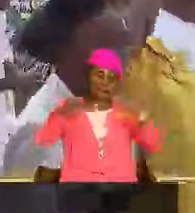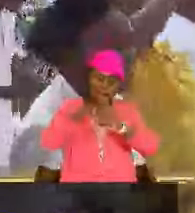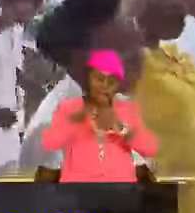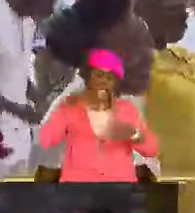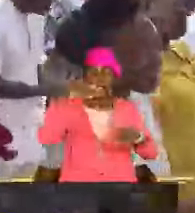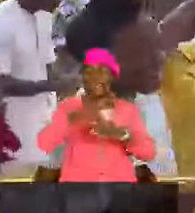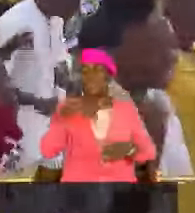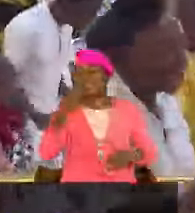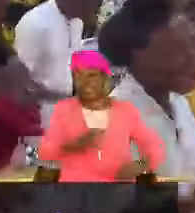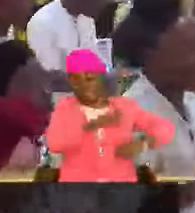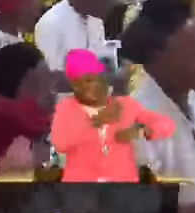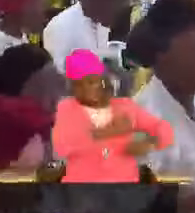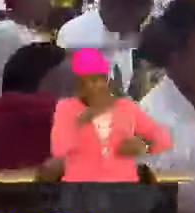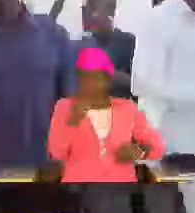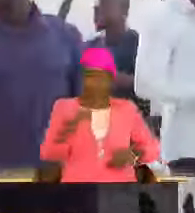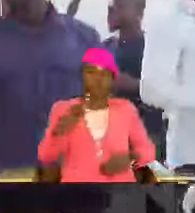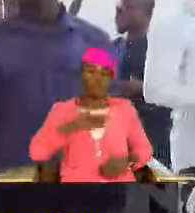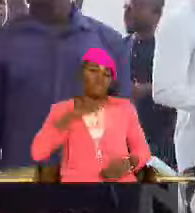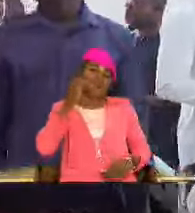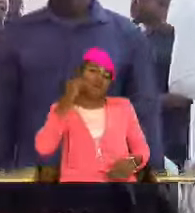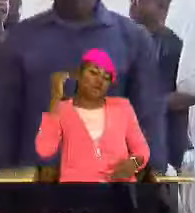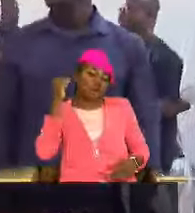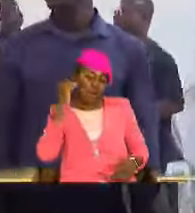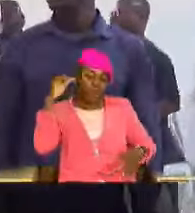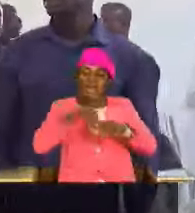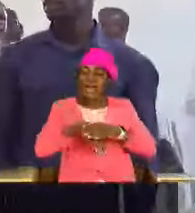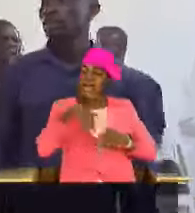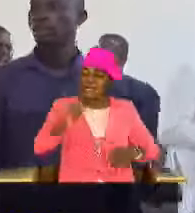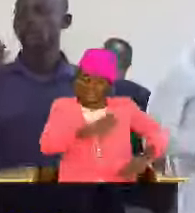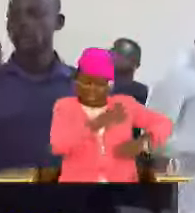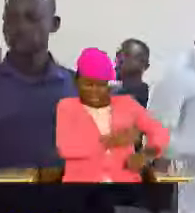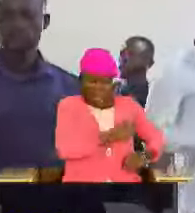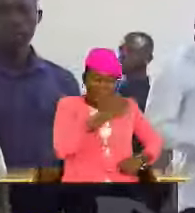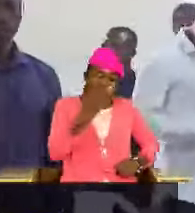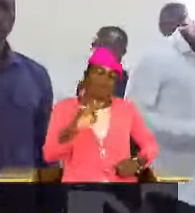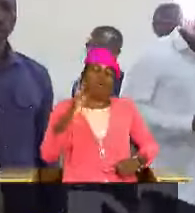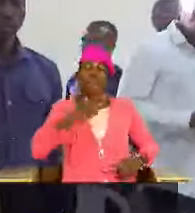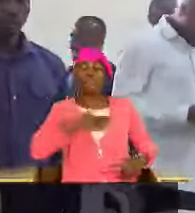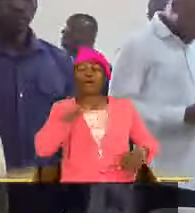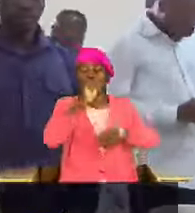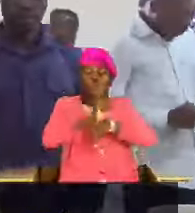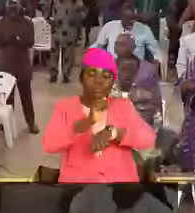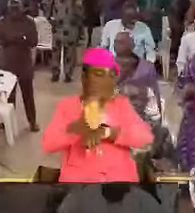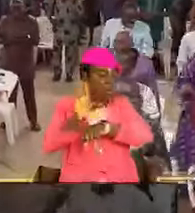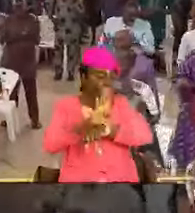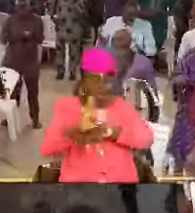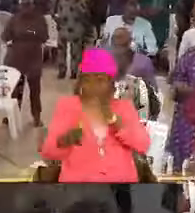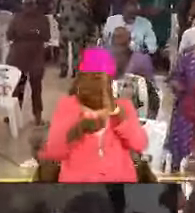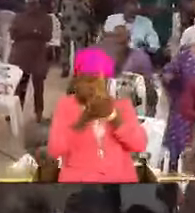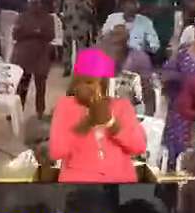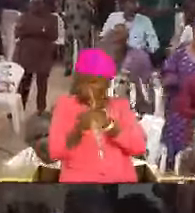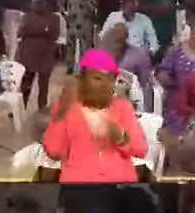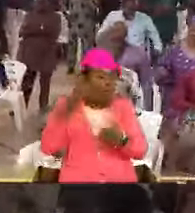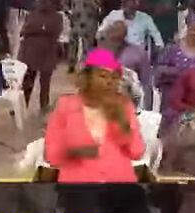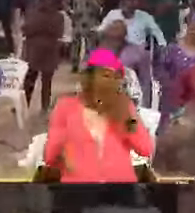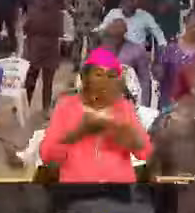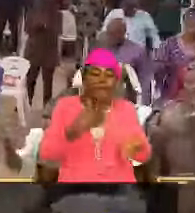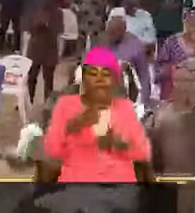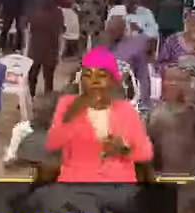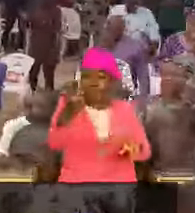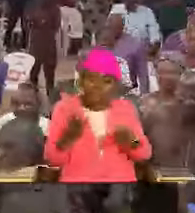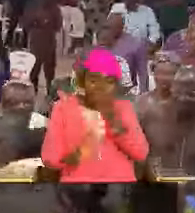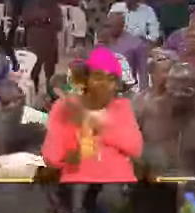home in defense of my career whatever you want the to defend for you ask the Lord to stir up